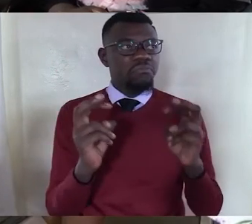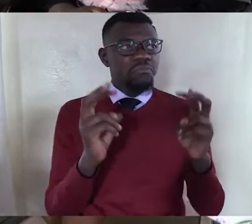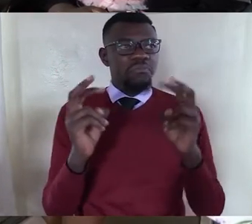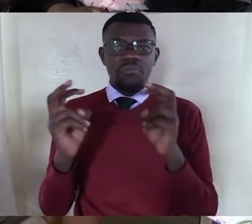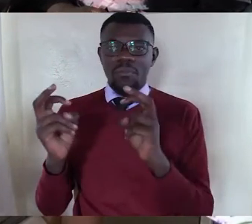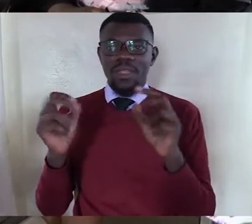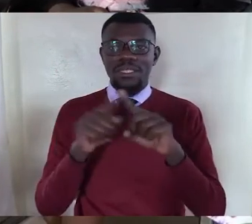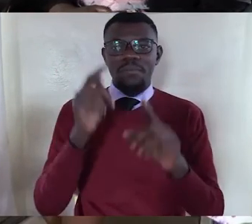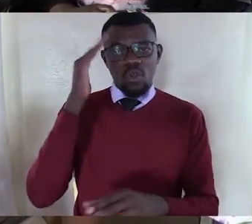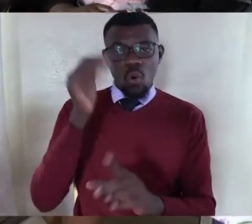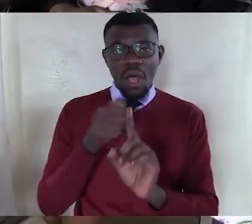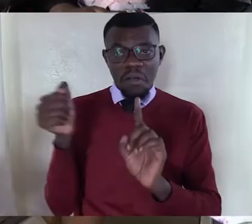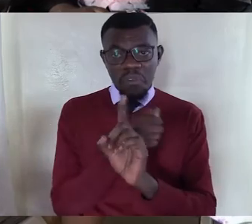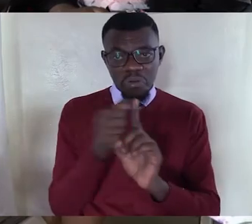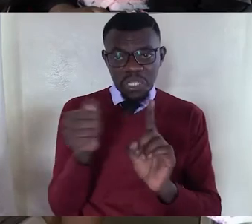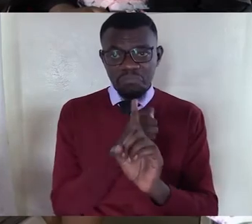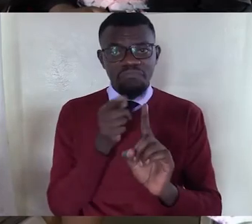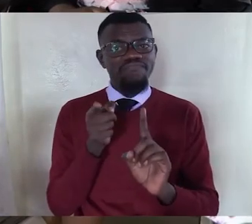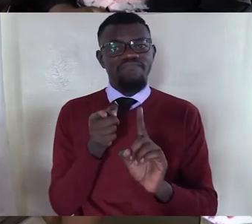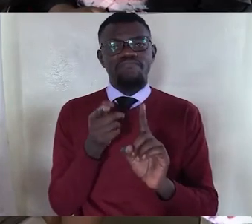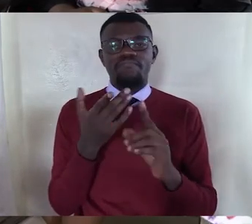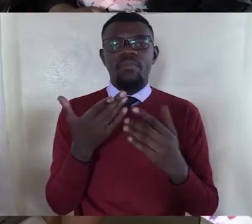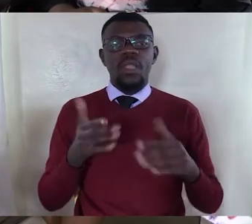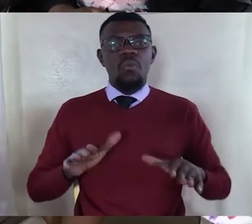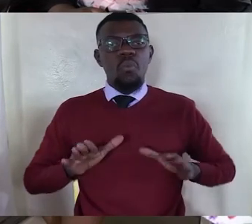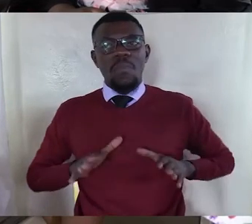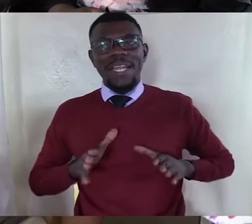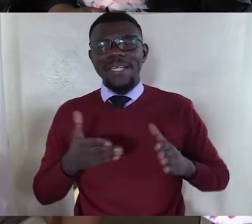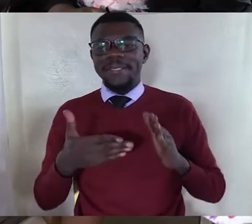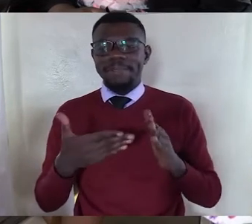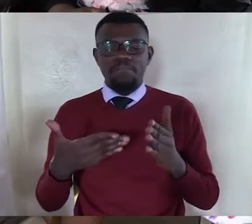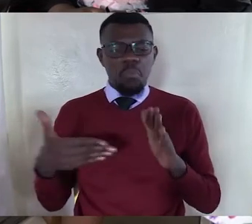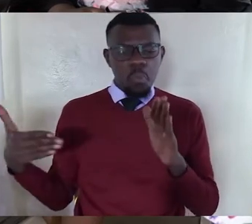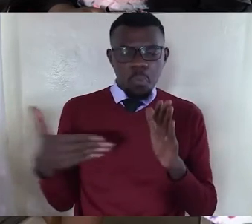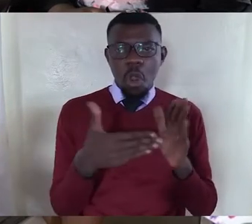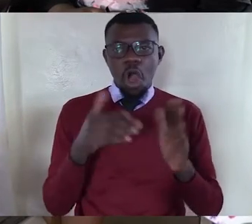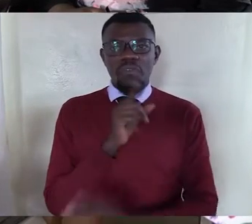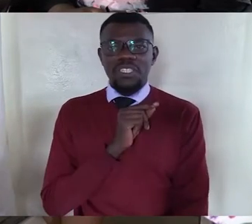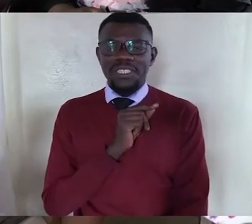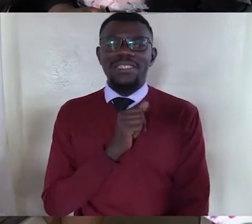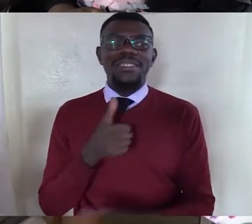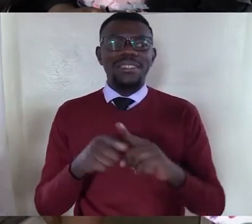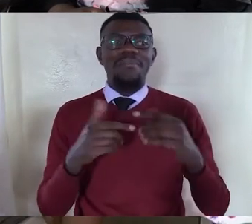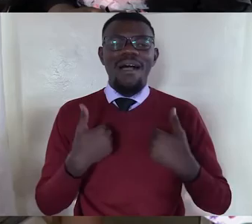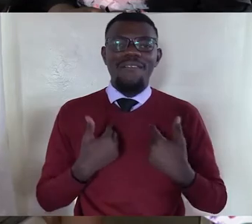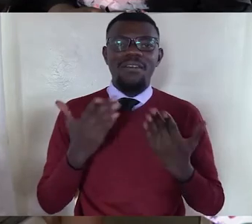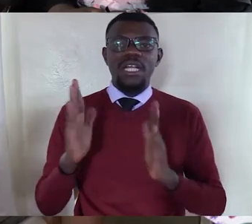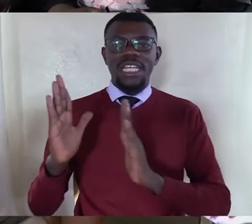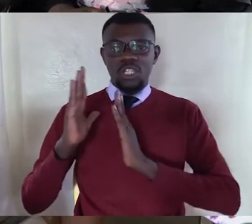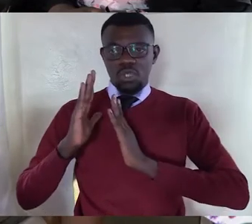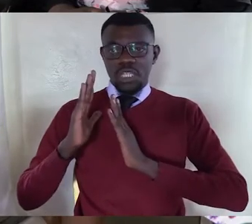including online violence against women. This has now become another strategy. We have candidates at